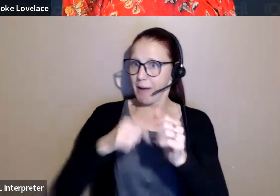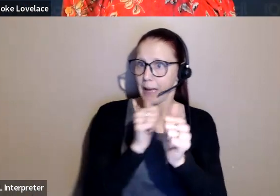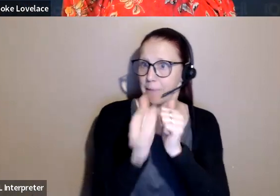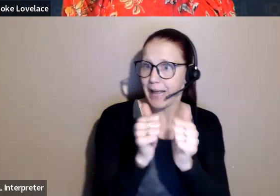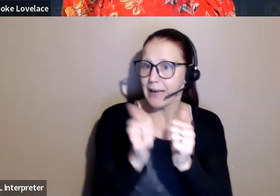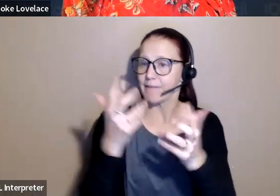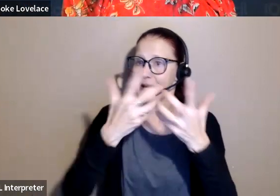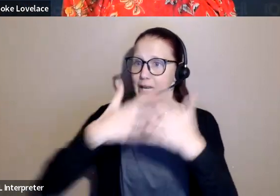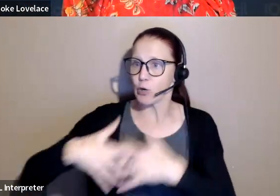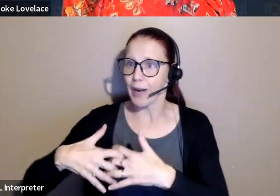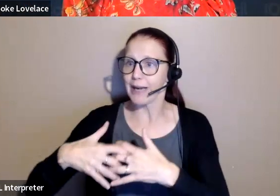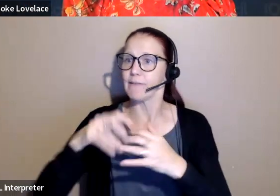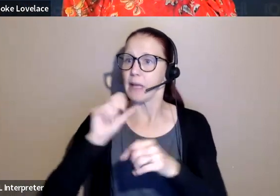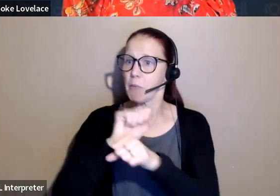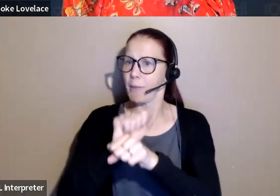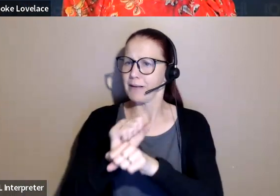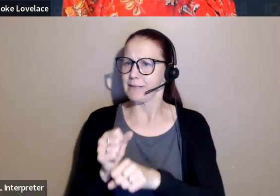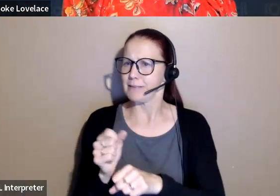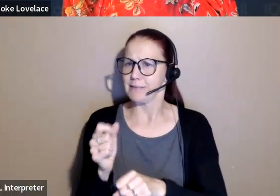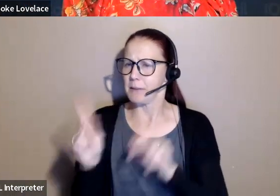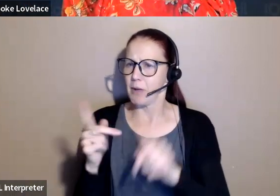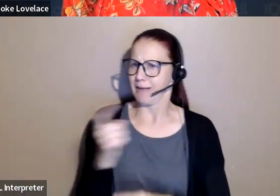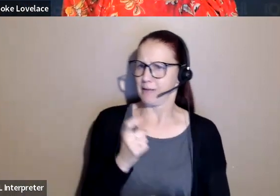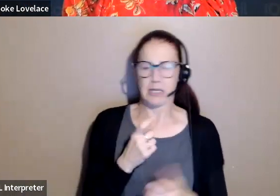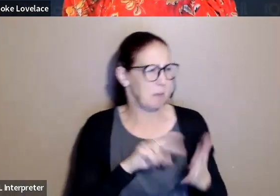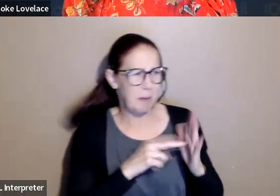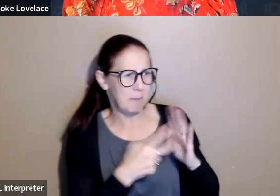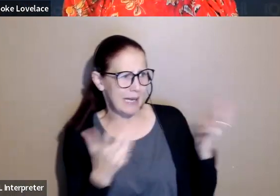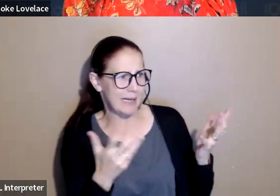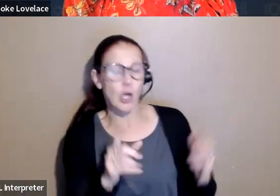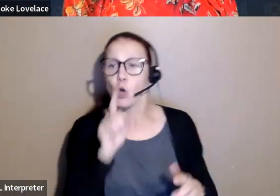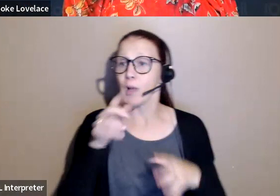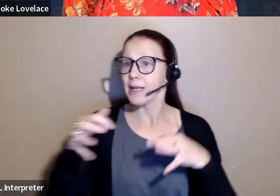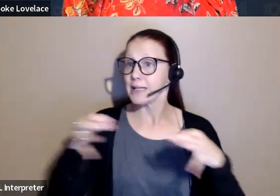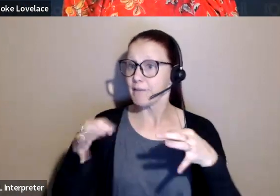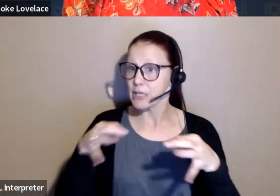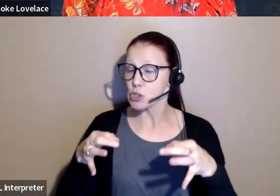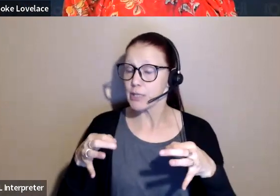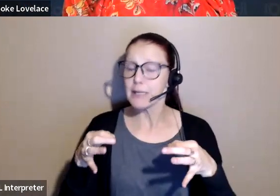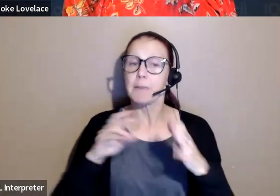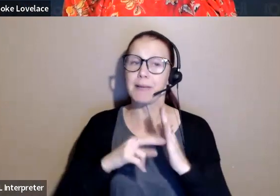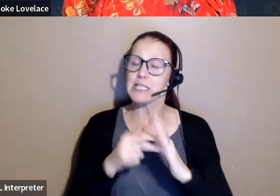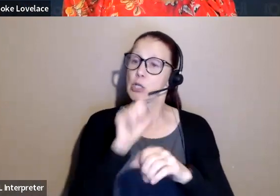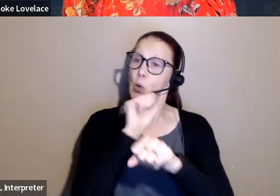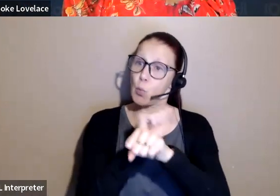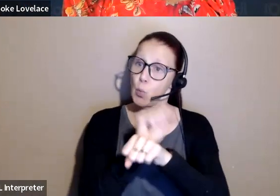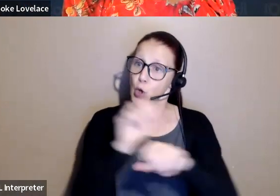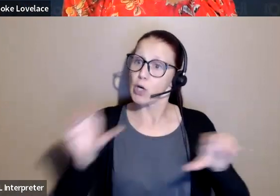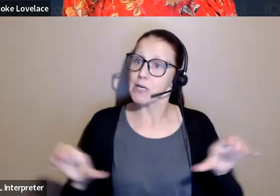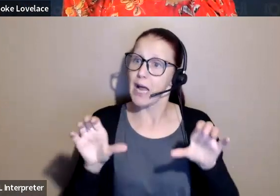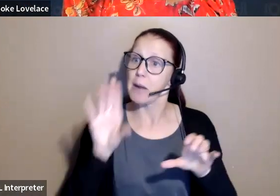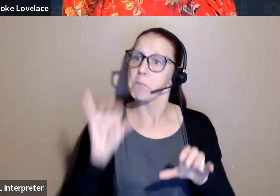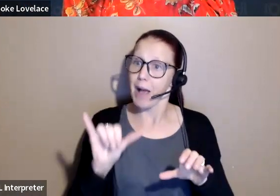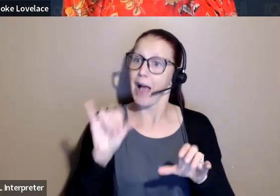integrated employment, we do get asked, well, what do you mean by that? And really the definition for that is that it's work performed by individuals